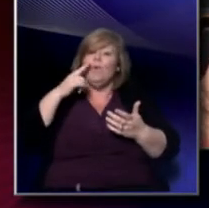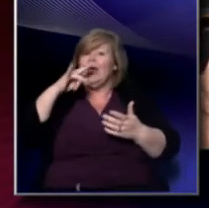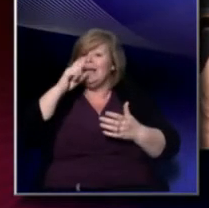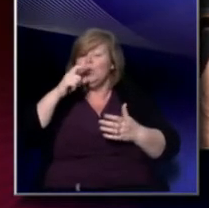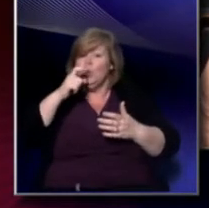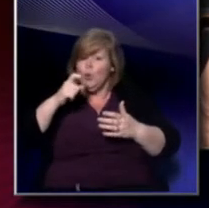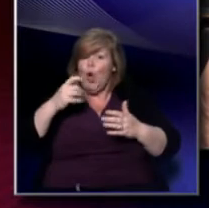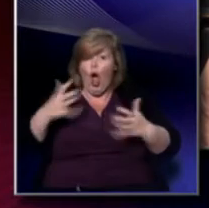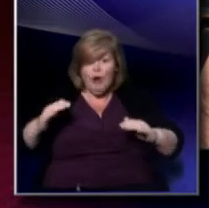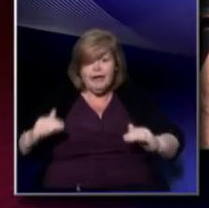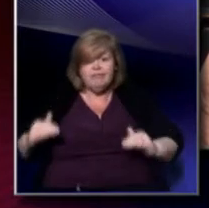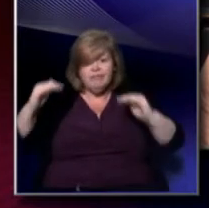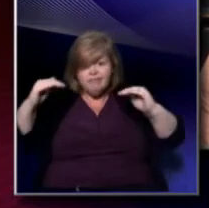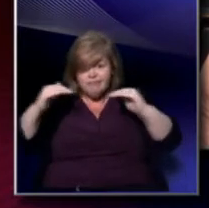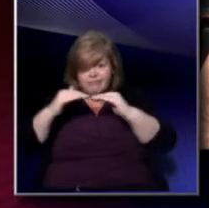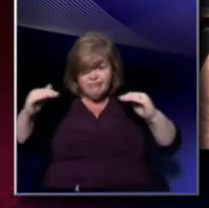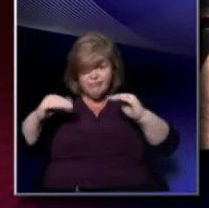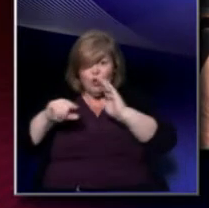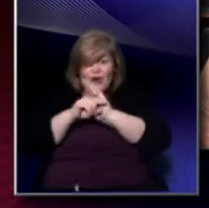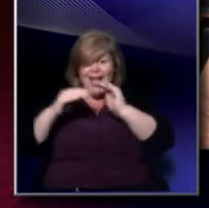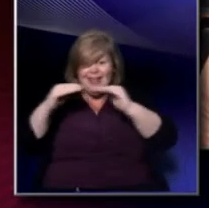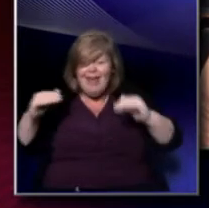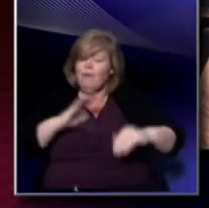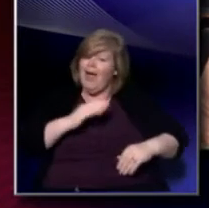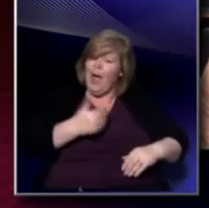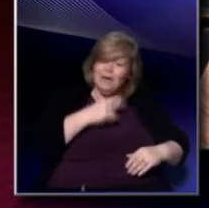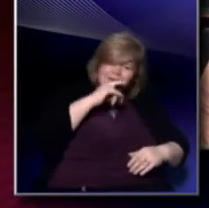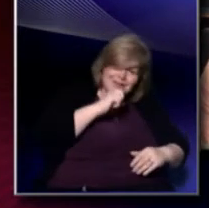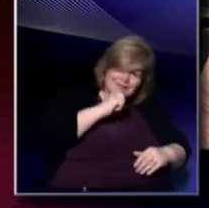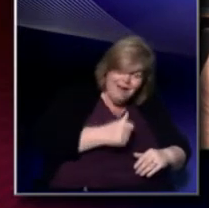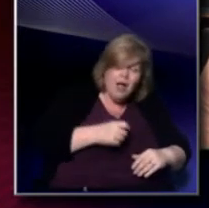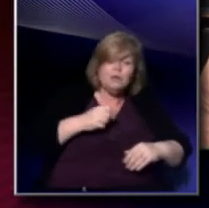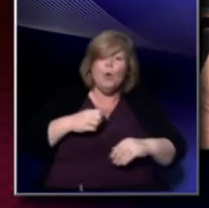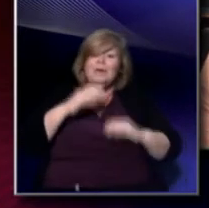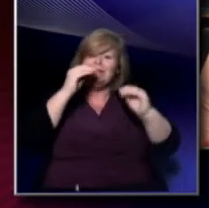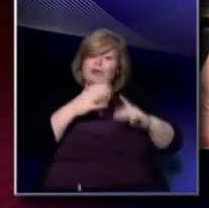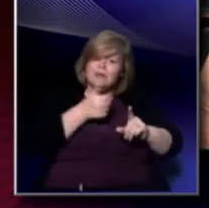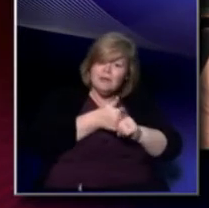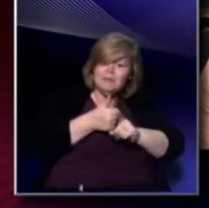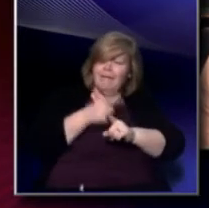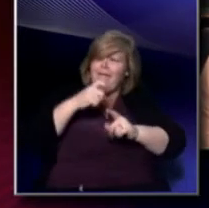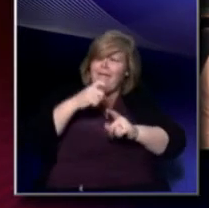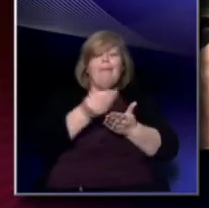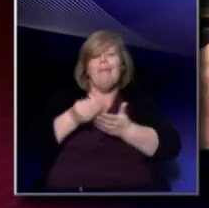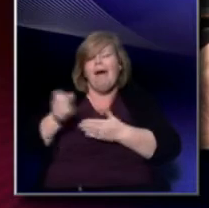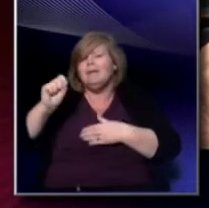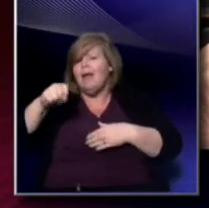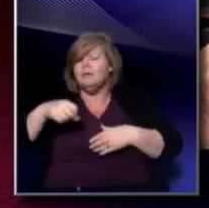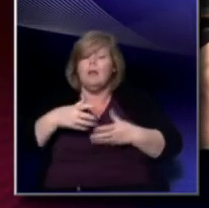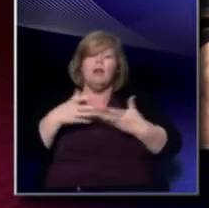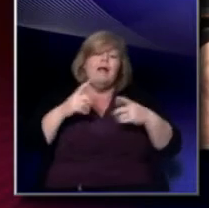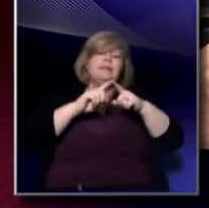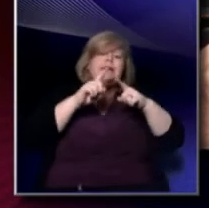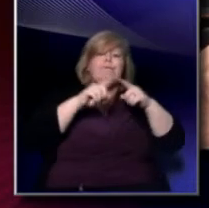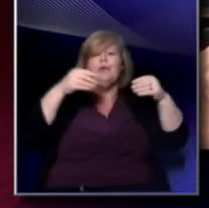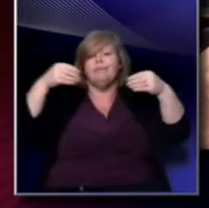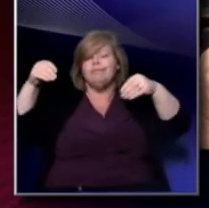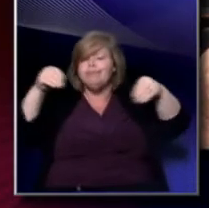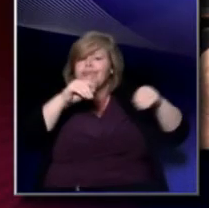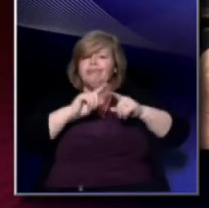a lot of our kids aren't. And the teachers are really up to their own devices to try to figure out how do we modify the curriculum out there. We